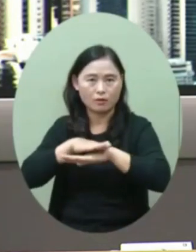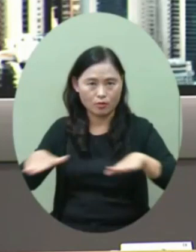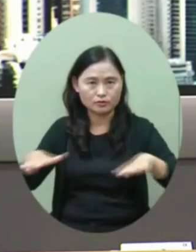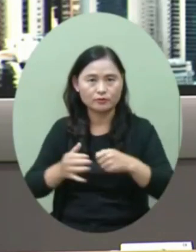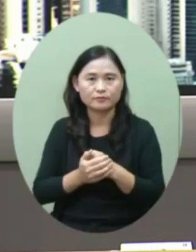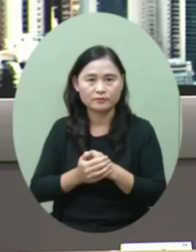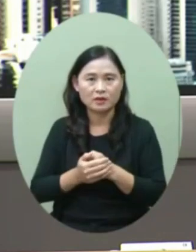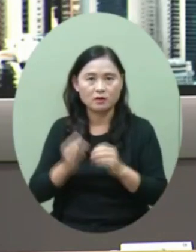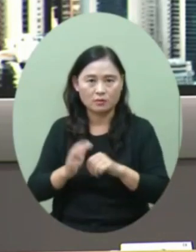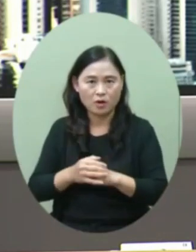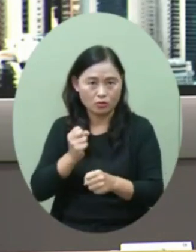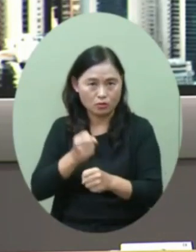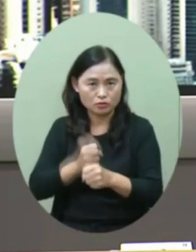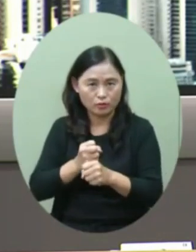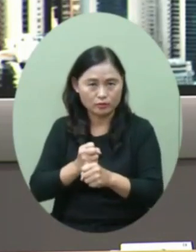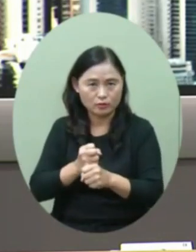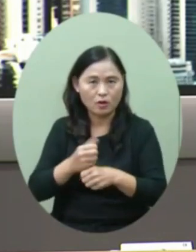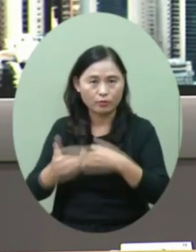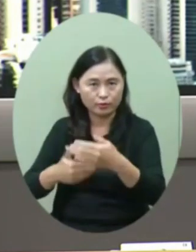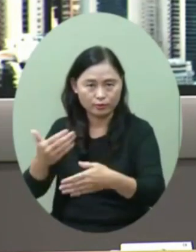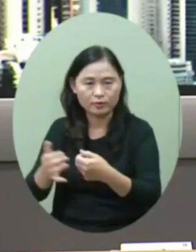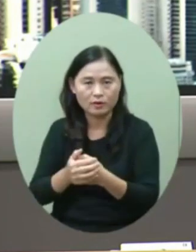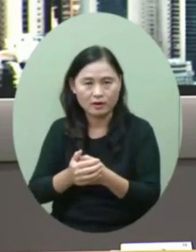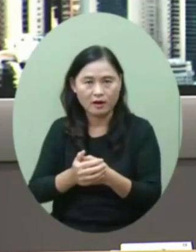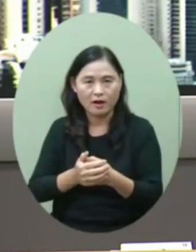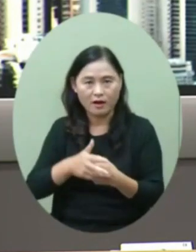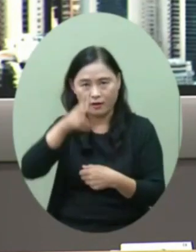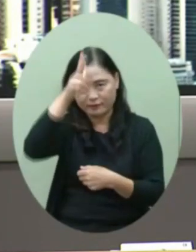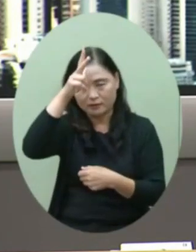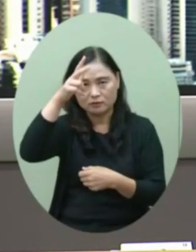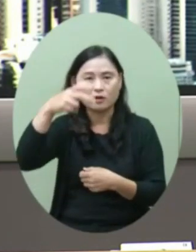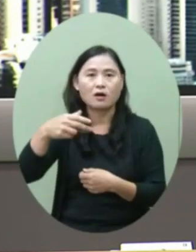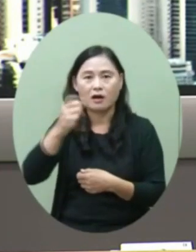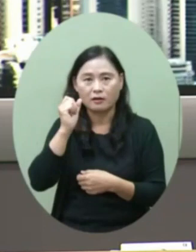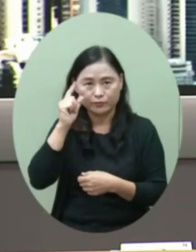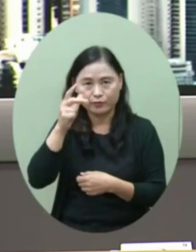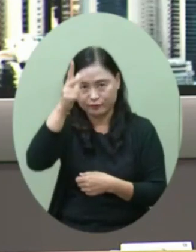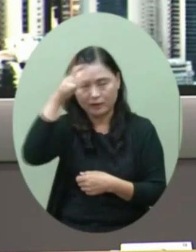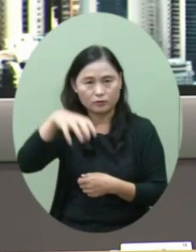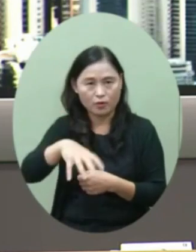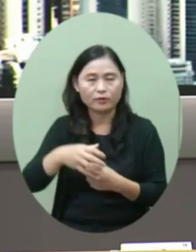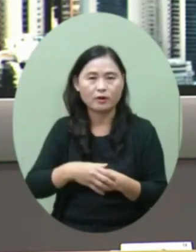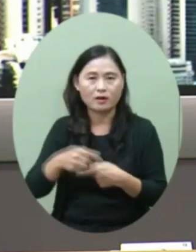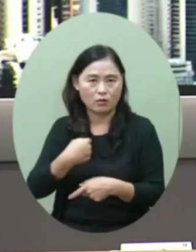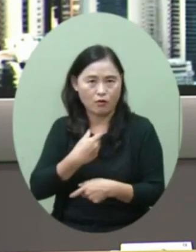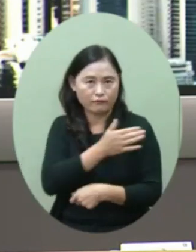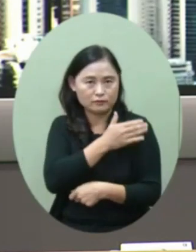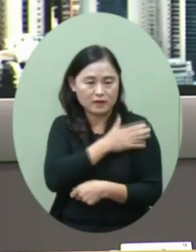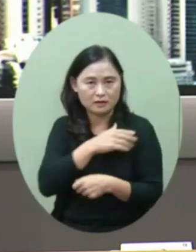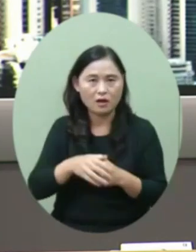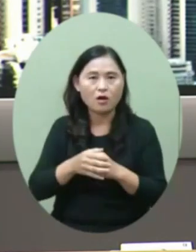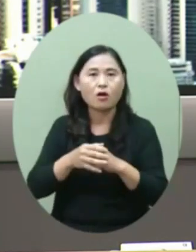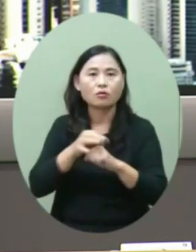the security of the entire nation. So, therefore, for the SAR